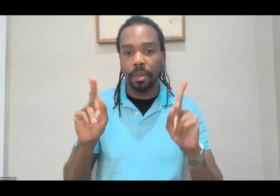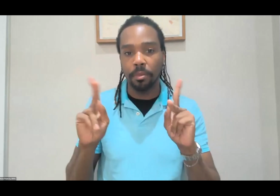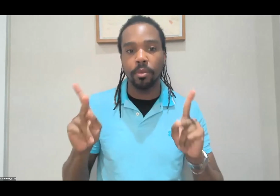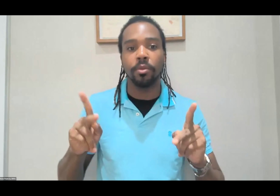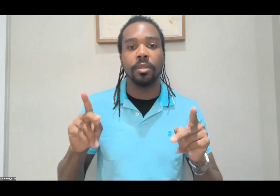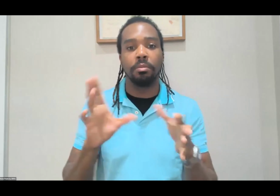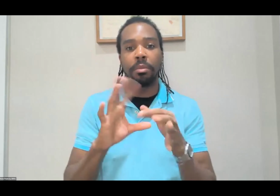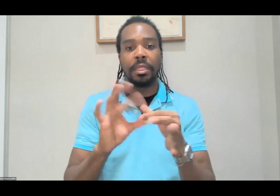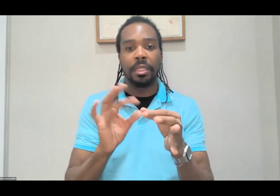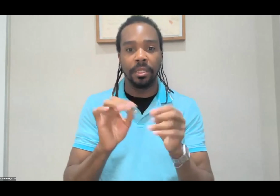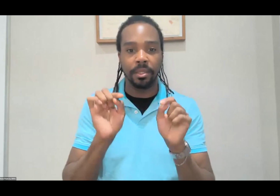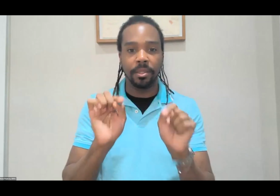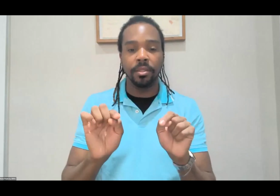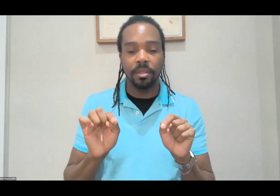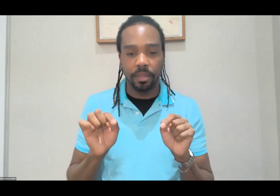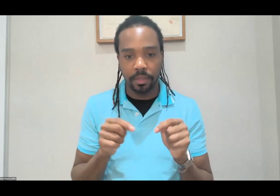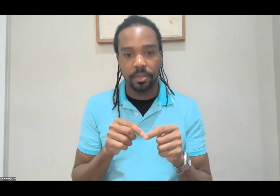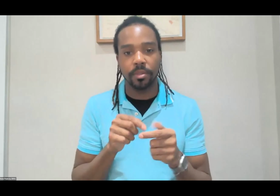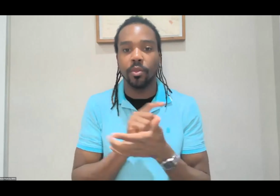your screen today